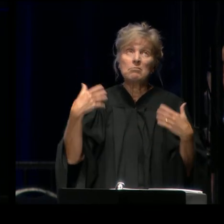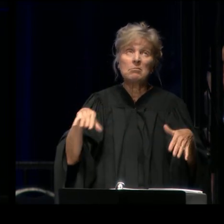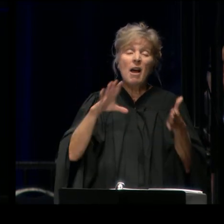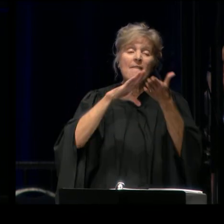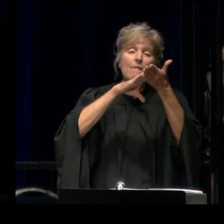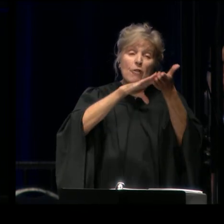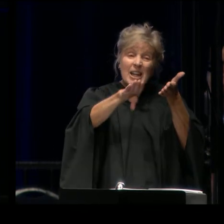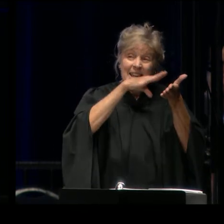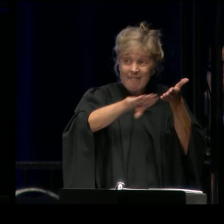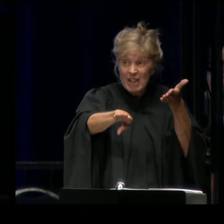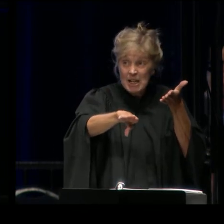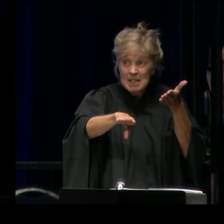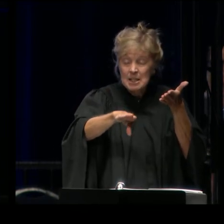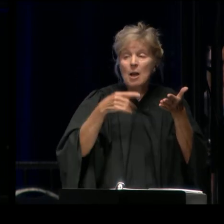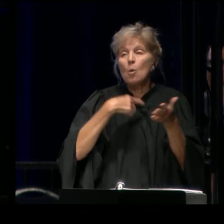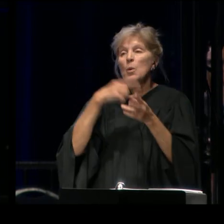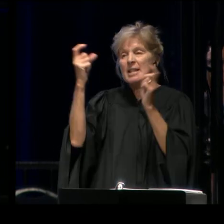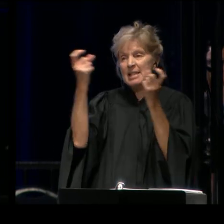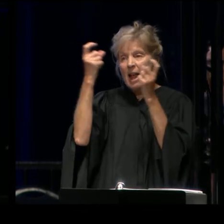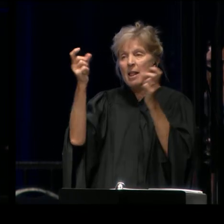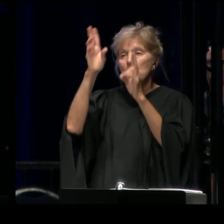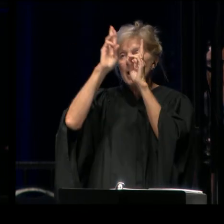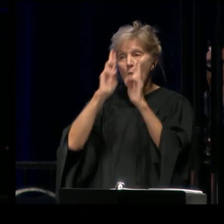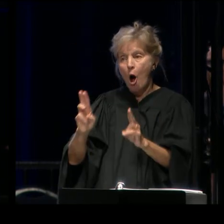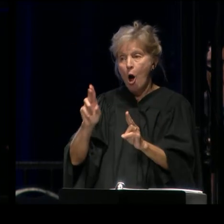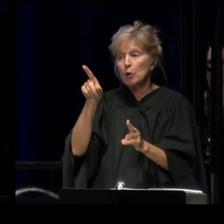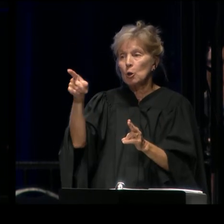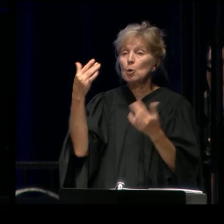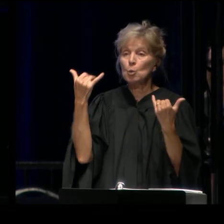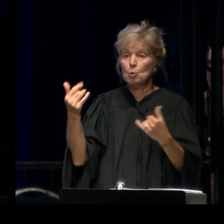we celebrate and honor you today.